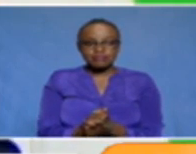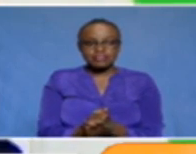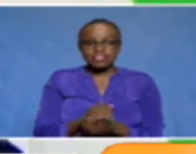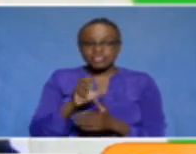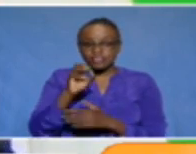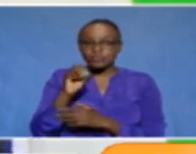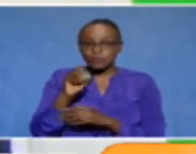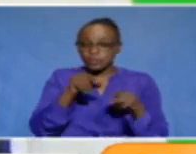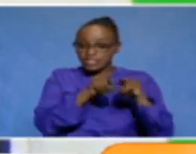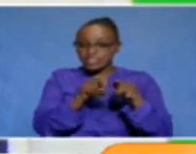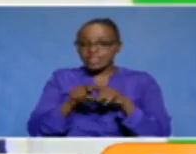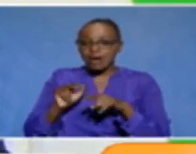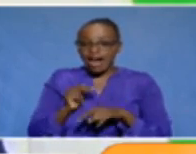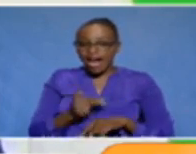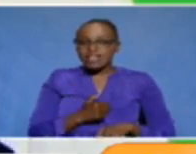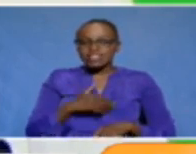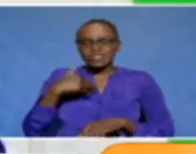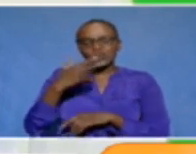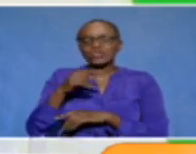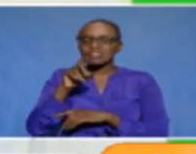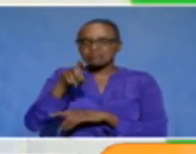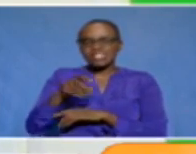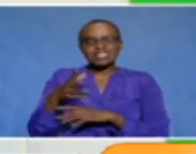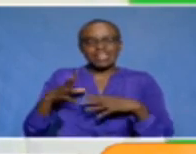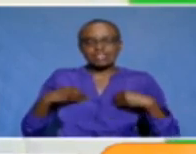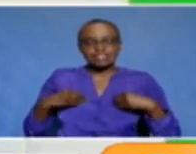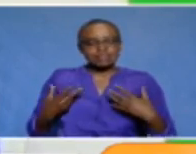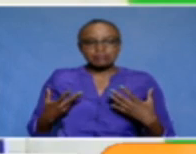So just like the rest of us, get used to it.